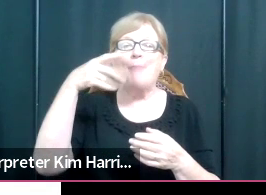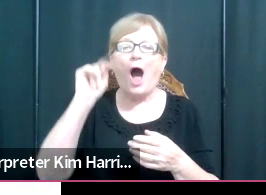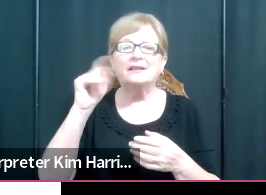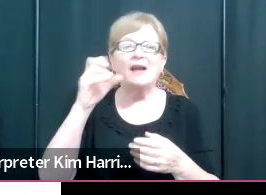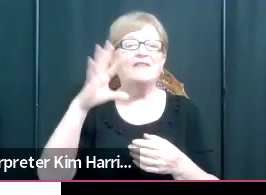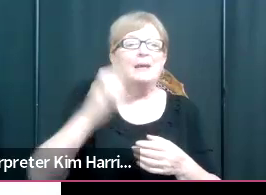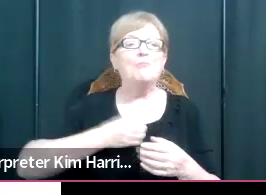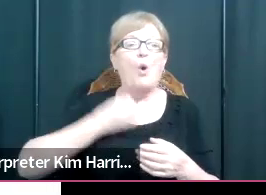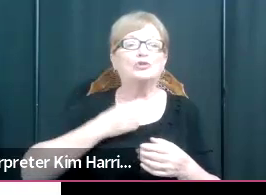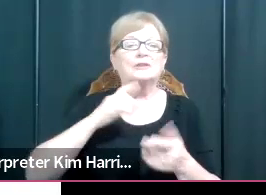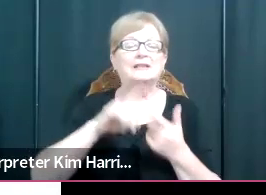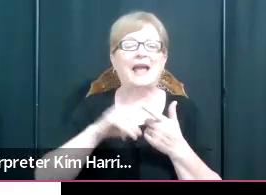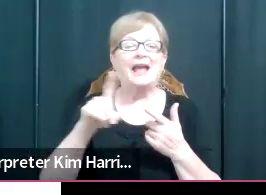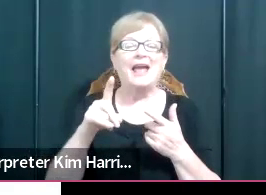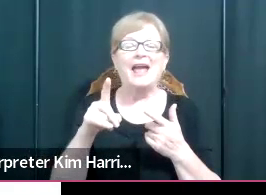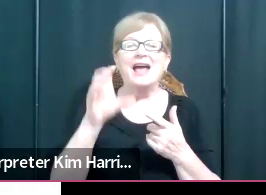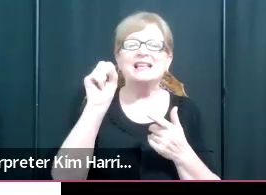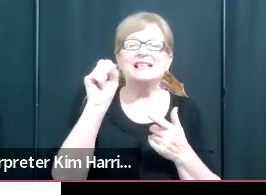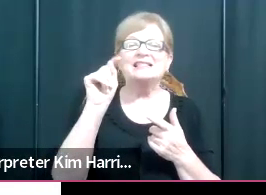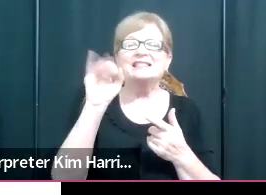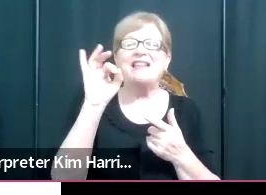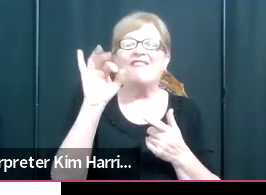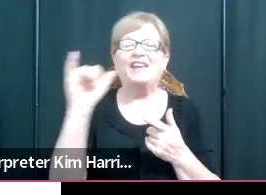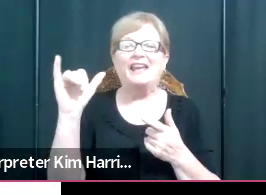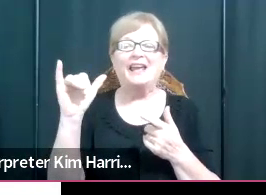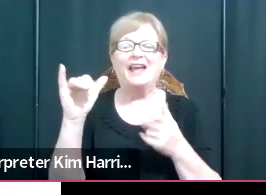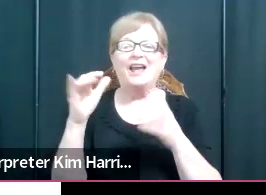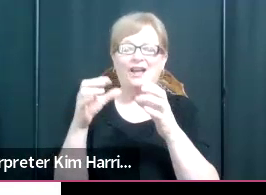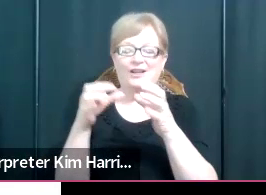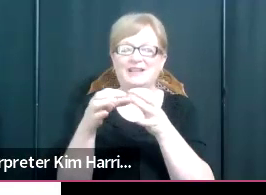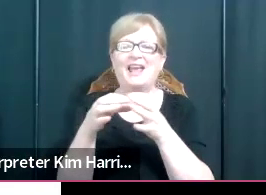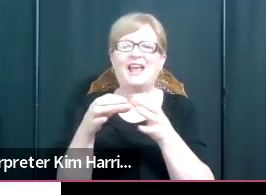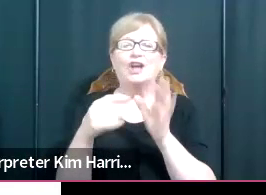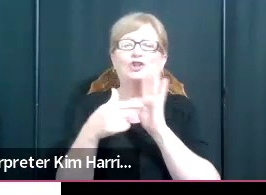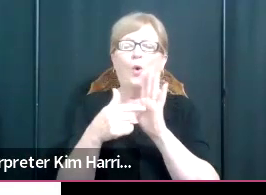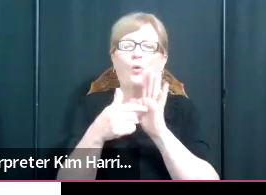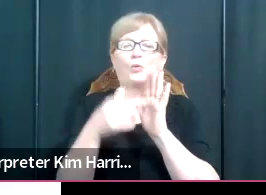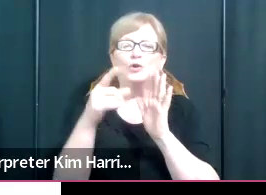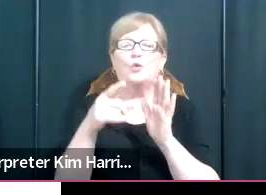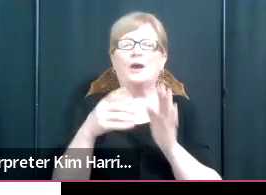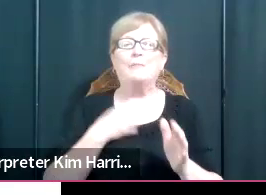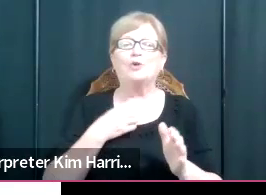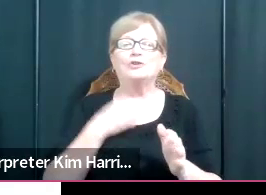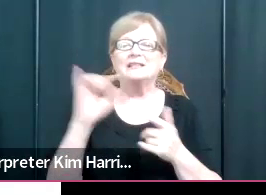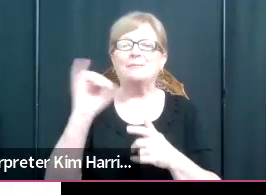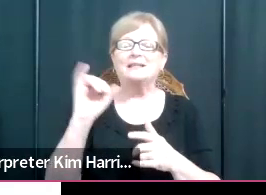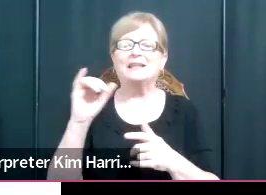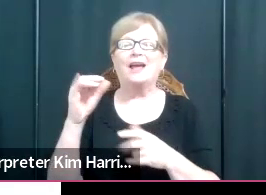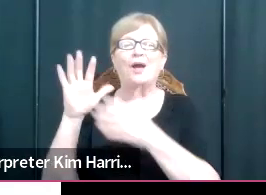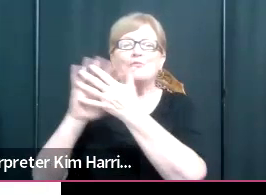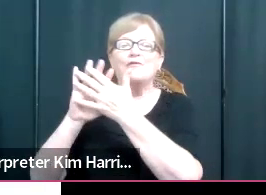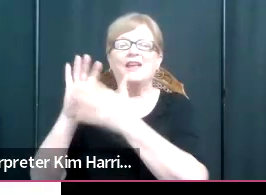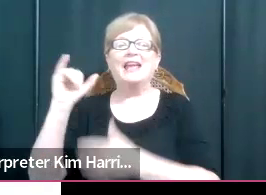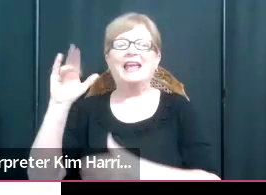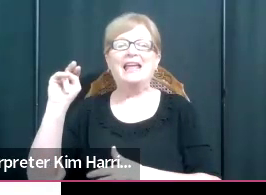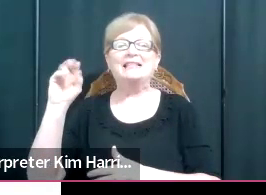are little stuffies that illustrate different emotions, kind of like the Inside Out cartoons, but it